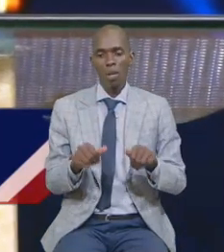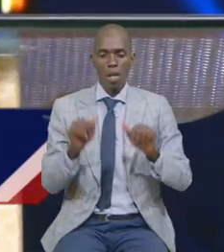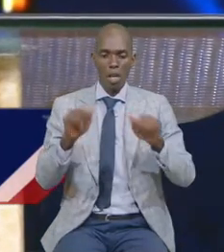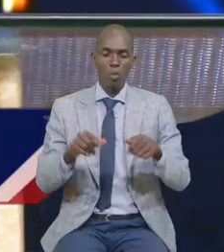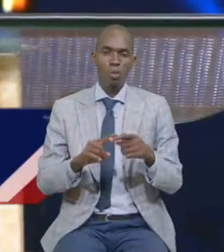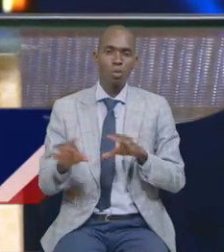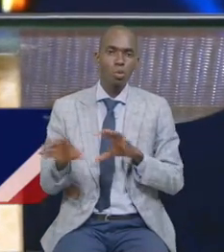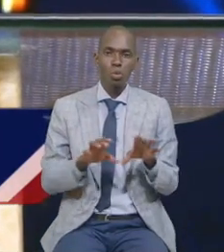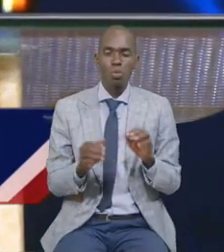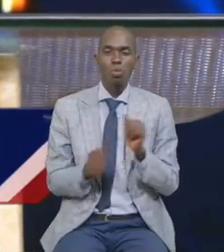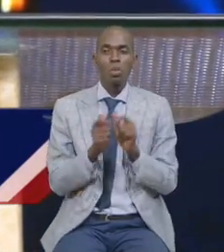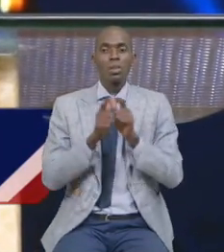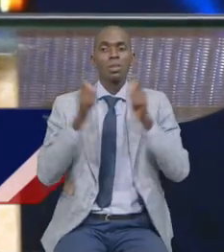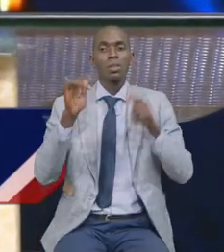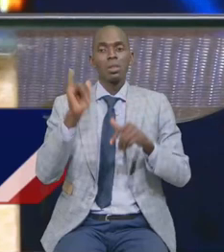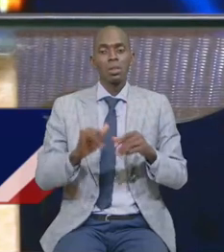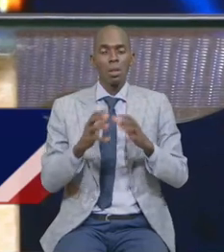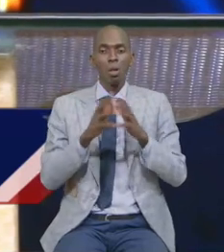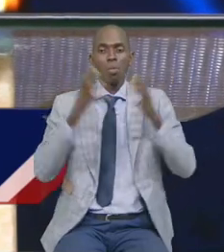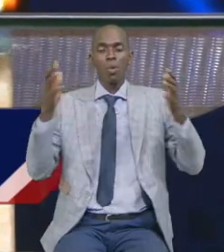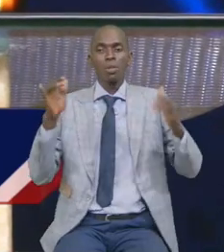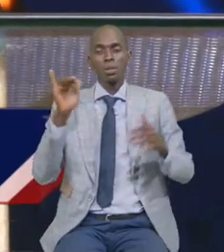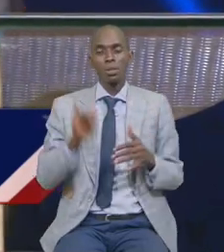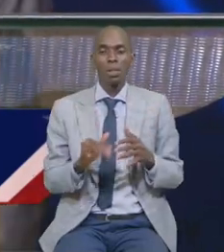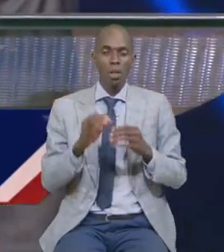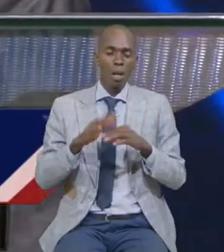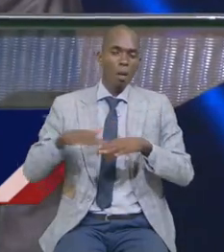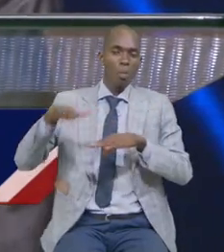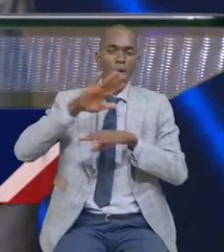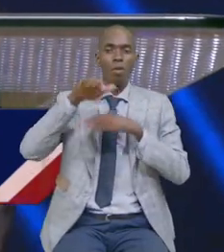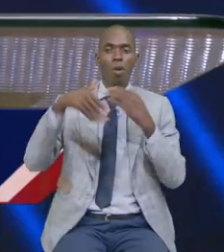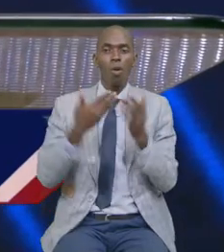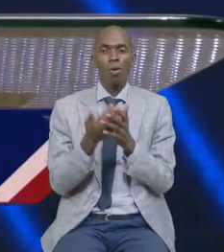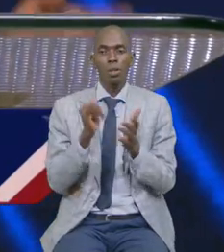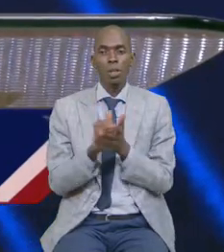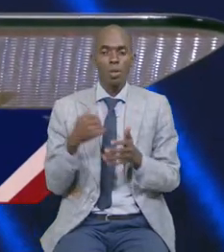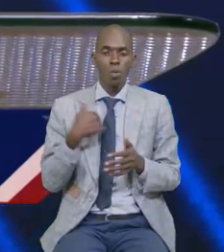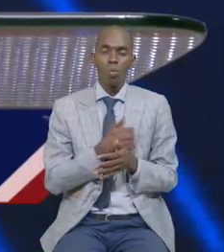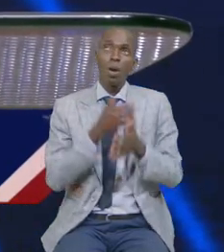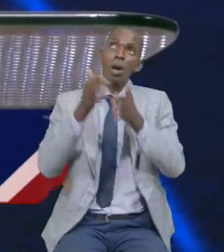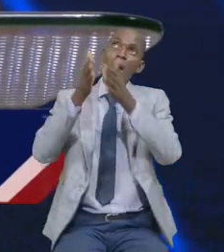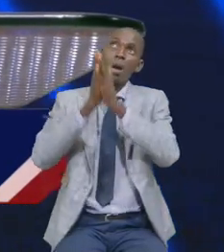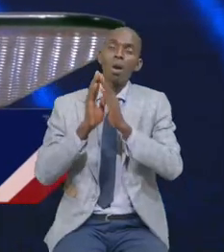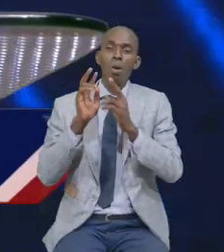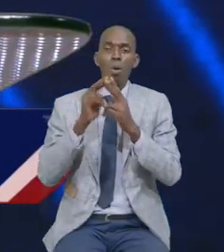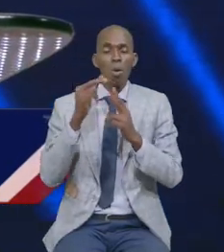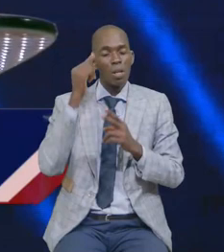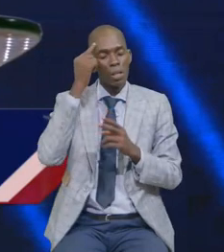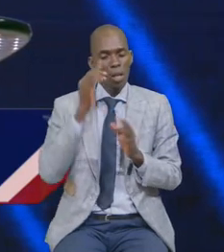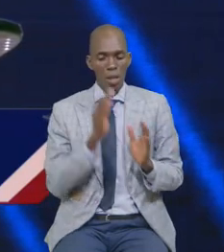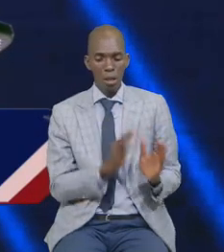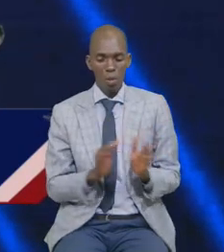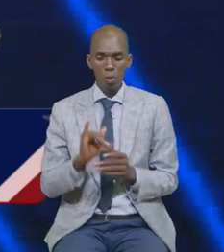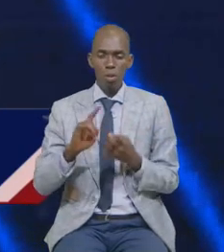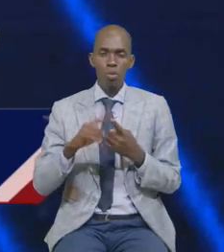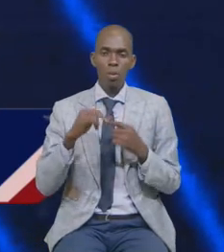do exceeding abundantly above all that we ask or see according to the